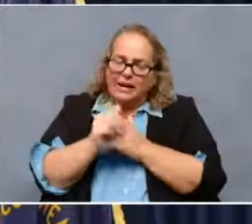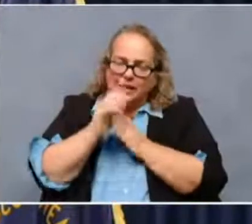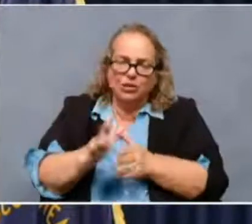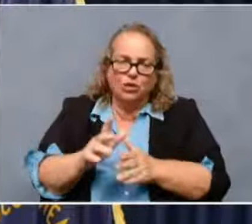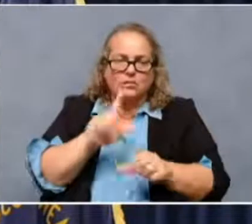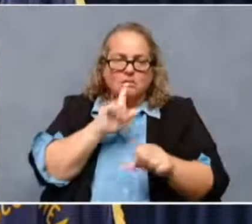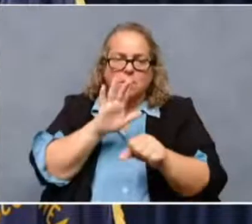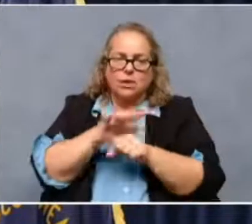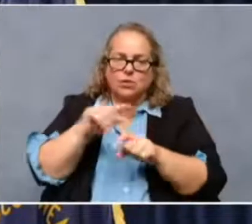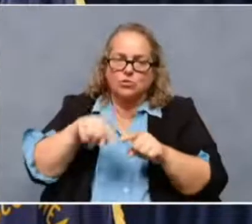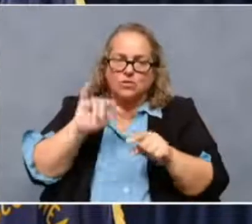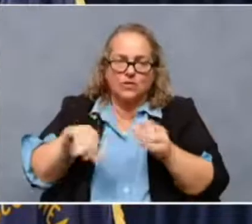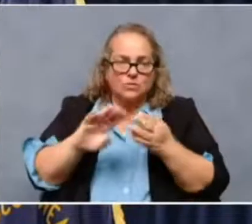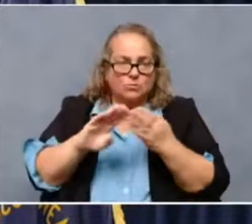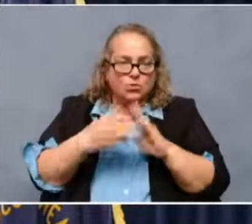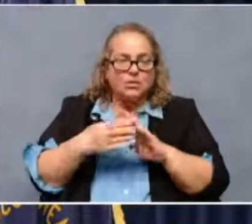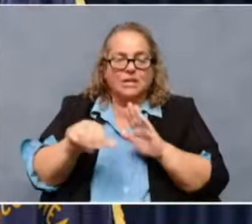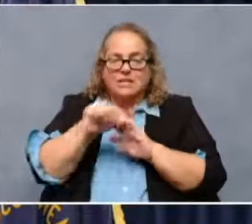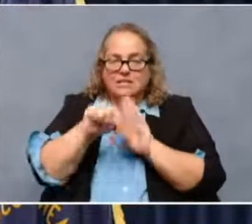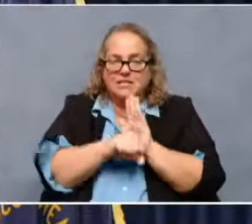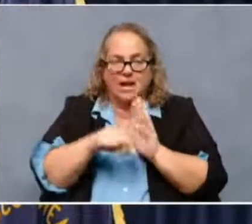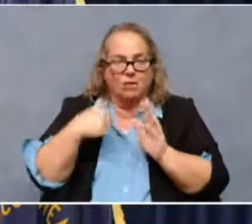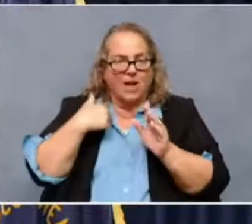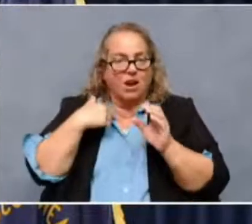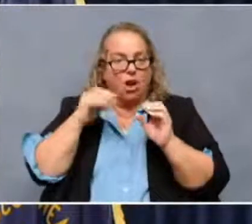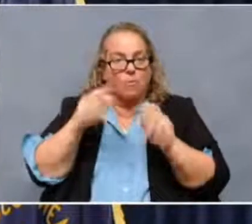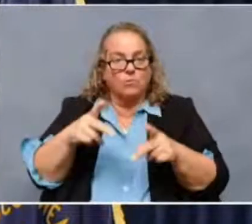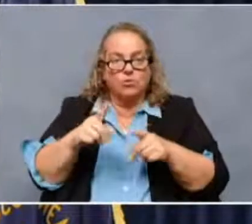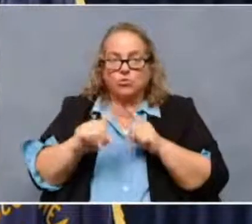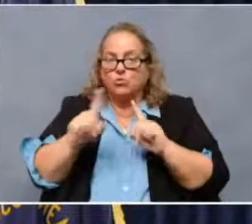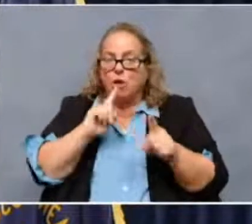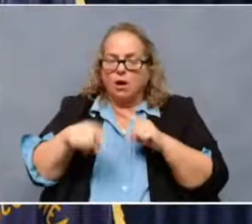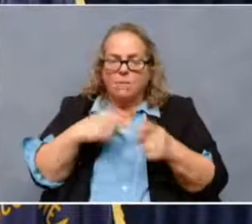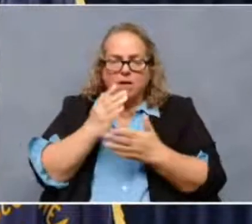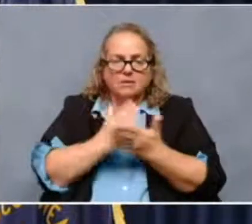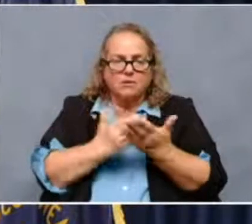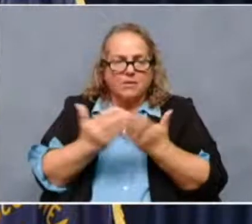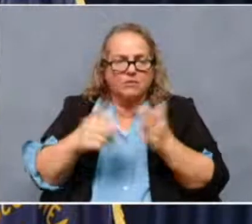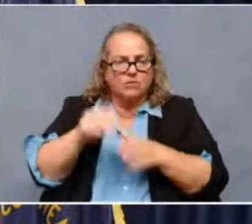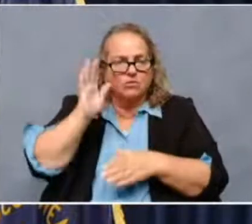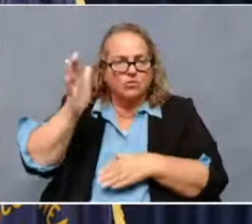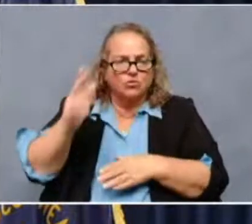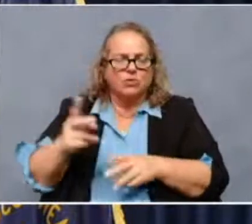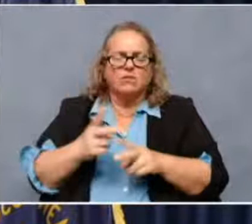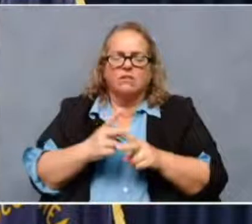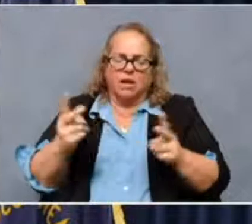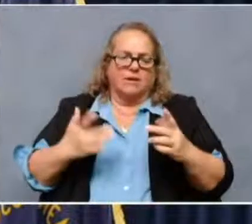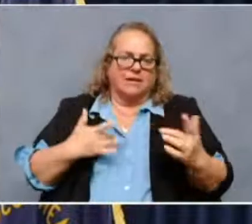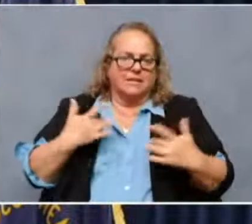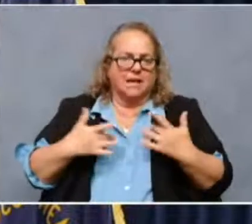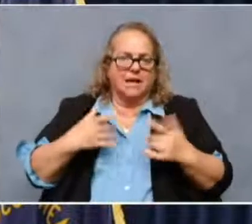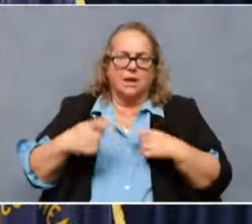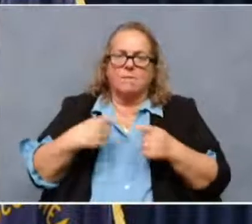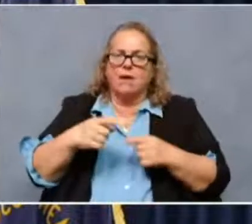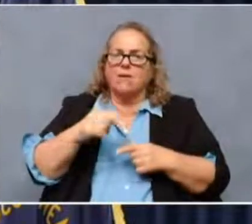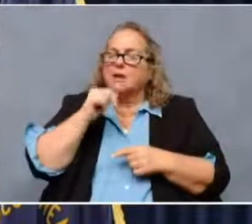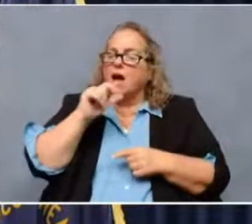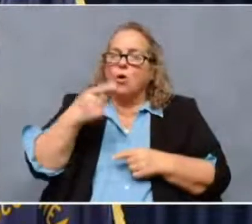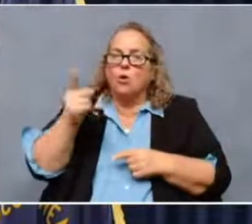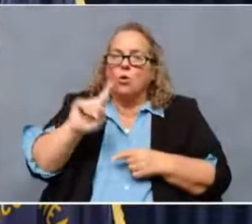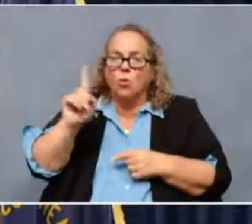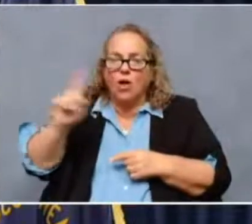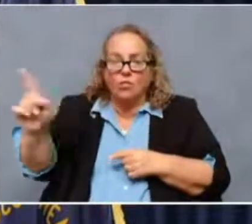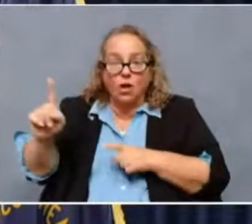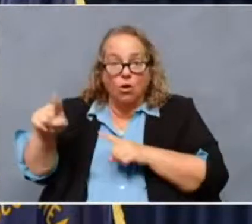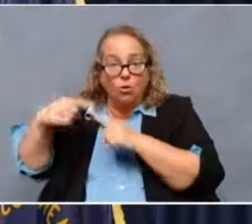We got a chance to talk about some things in the future. Really excited about not only where they're going, but how they want